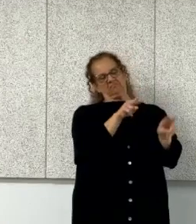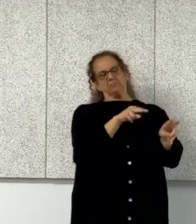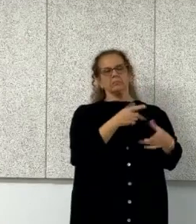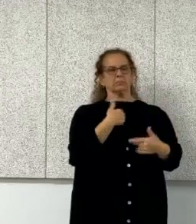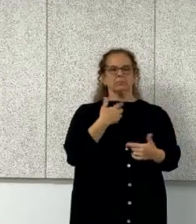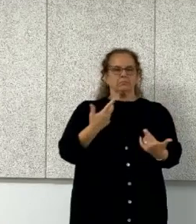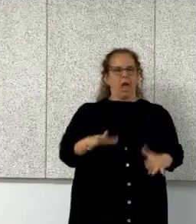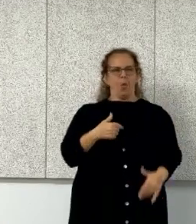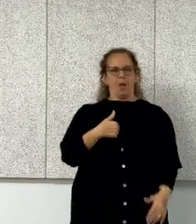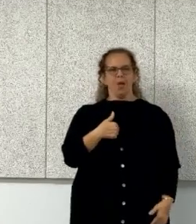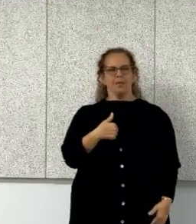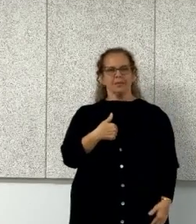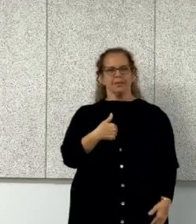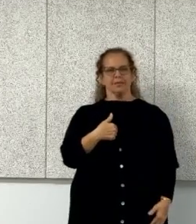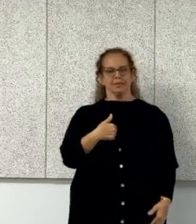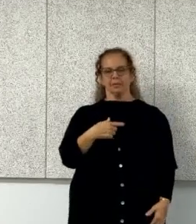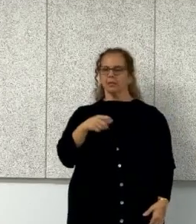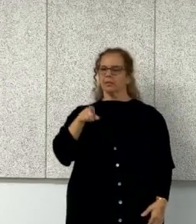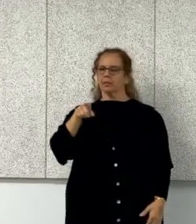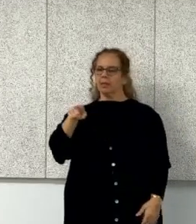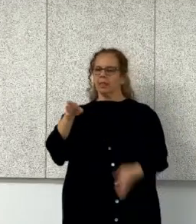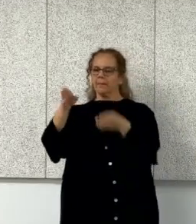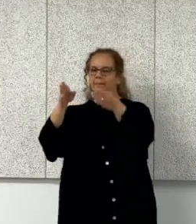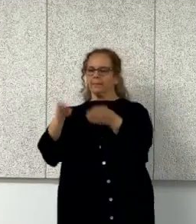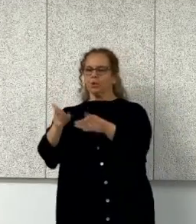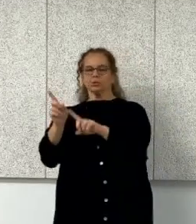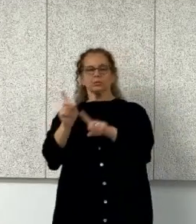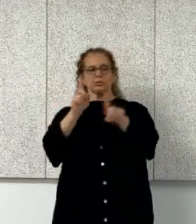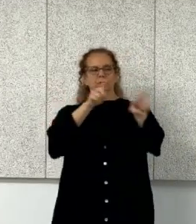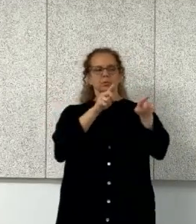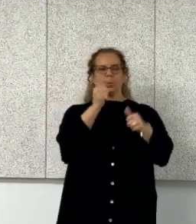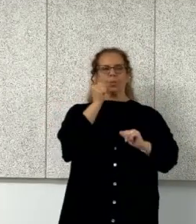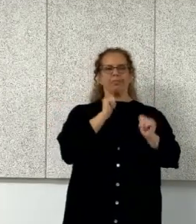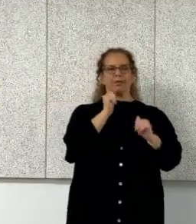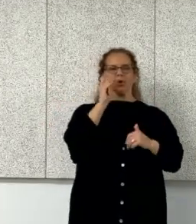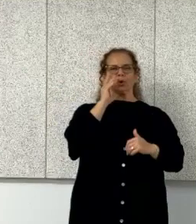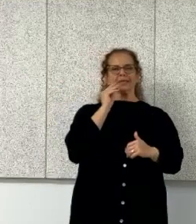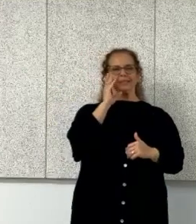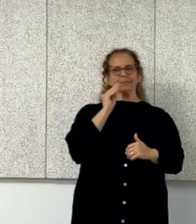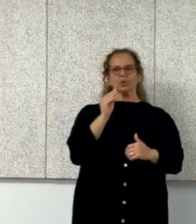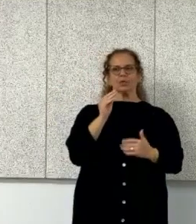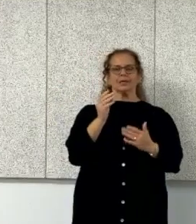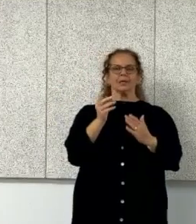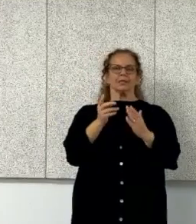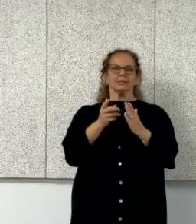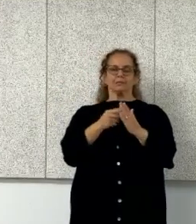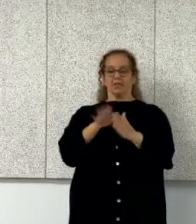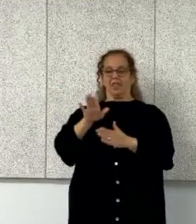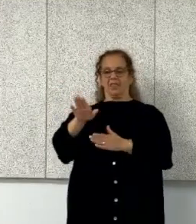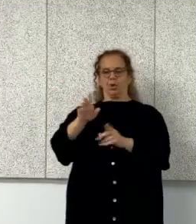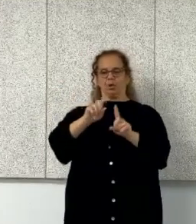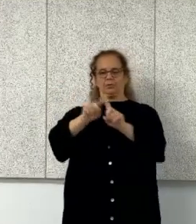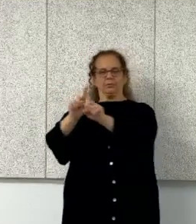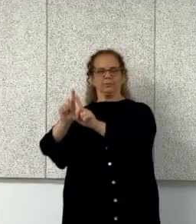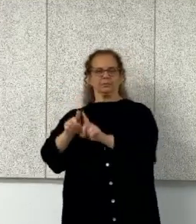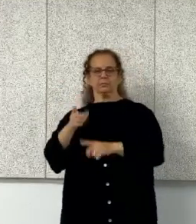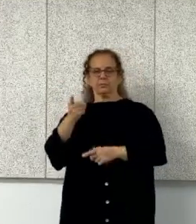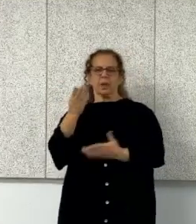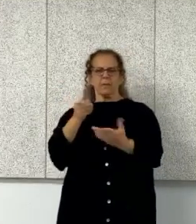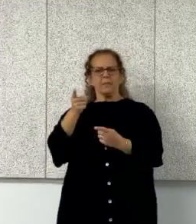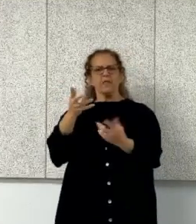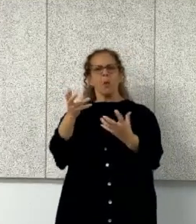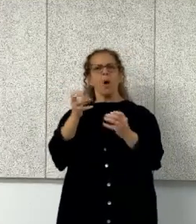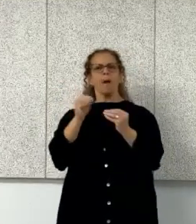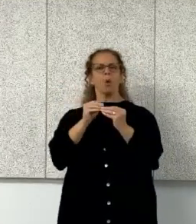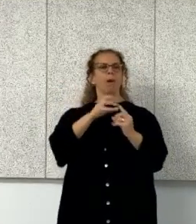to come and experience. And that is usually going to be something that's a little more mainstream. It's usually going to be something that's a little more mass market.